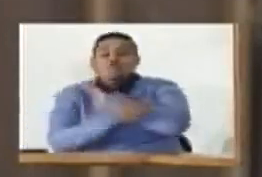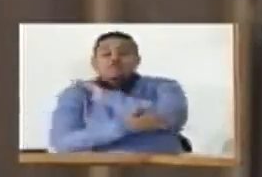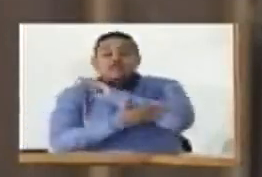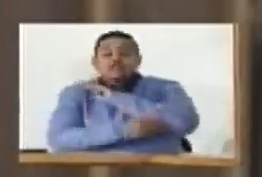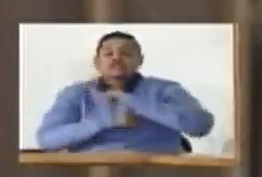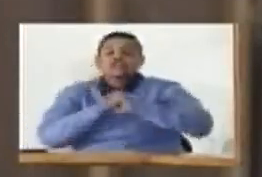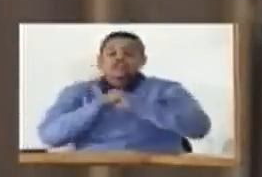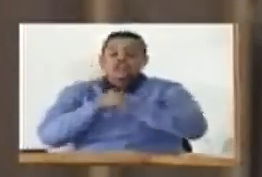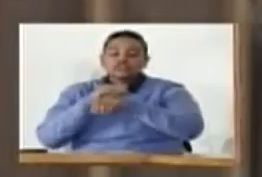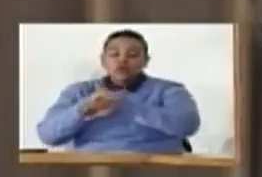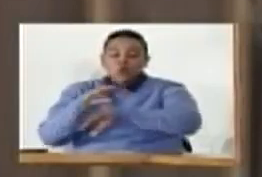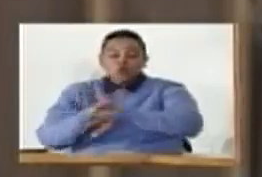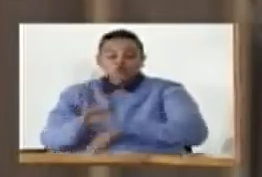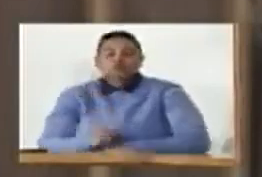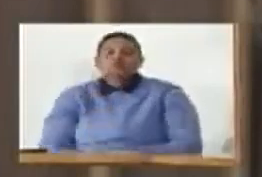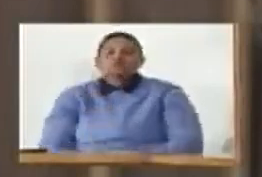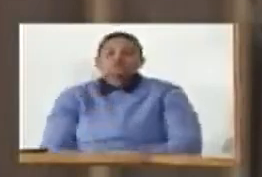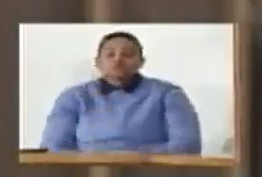Security Council.